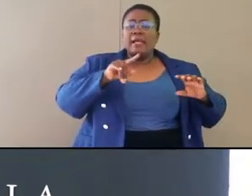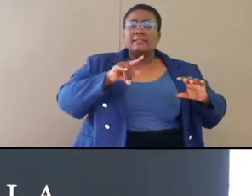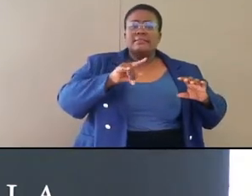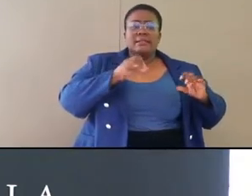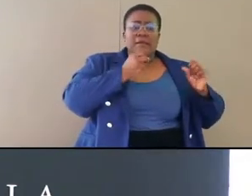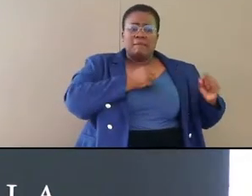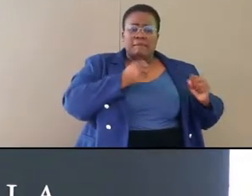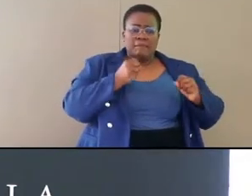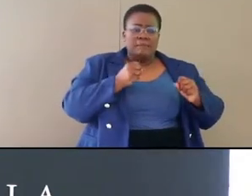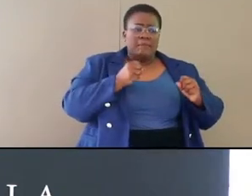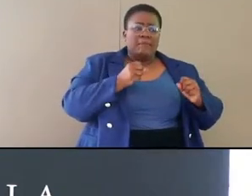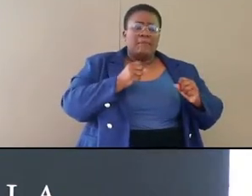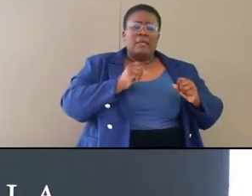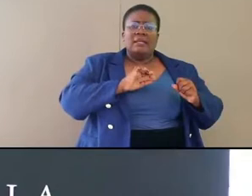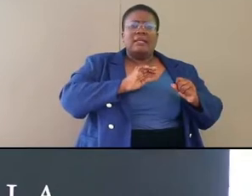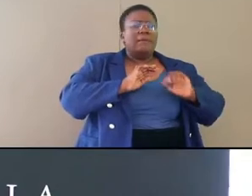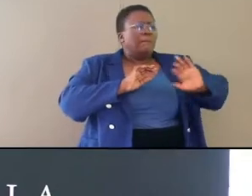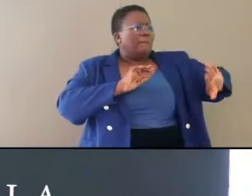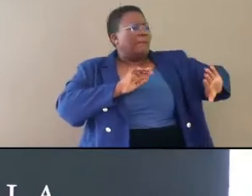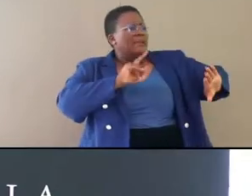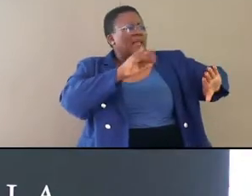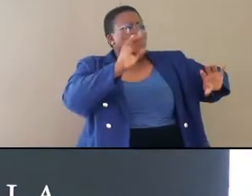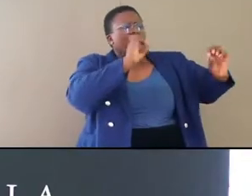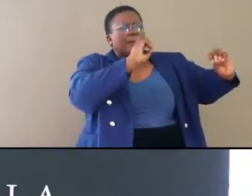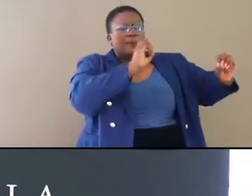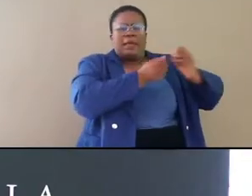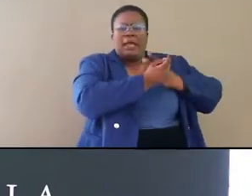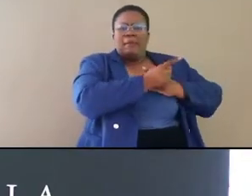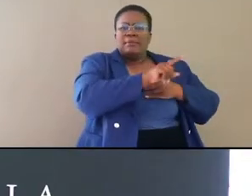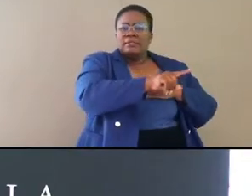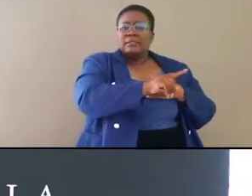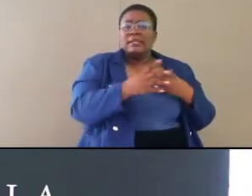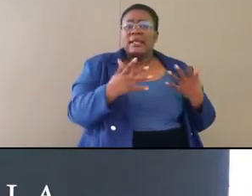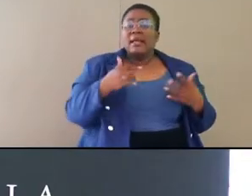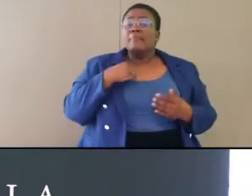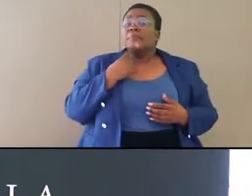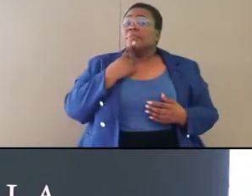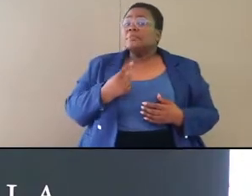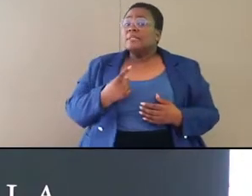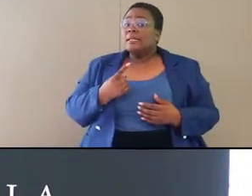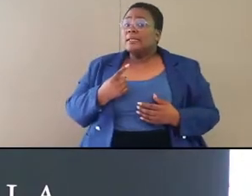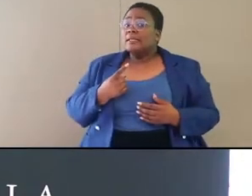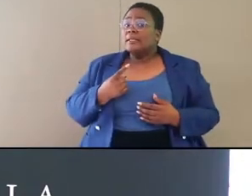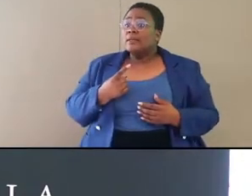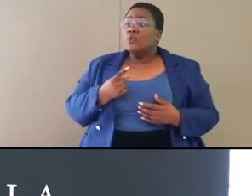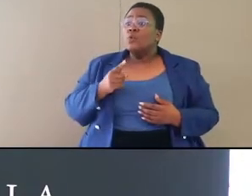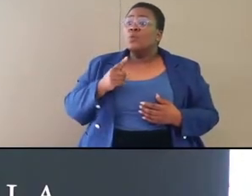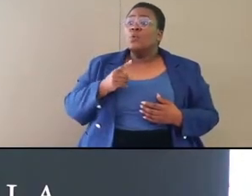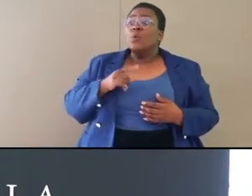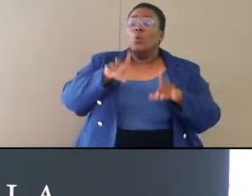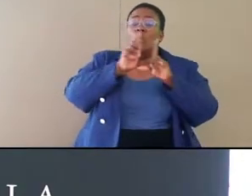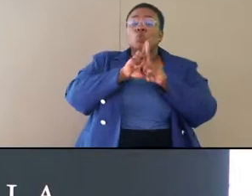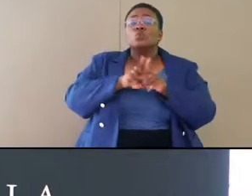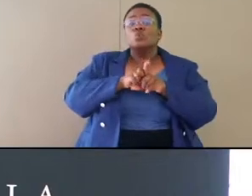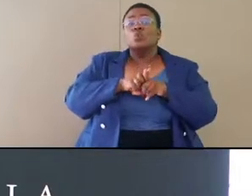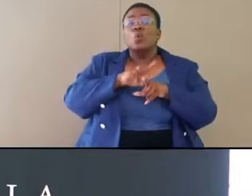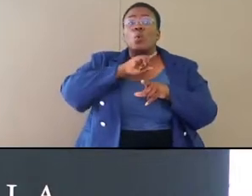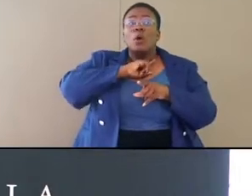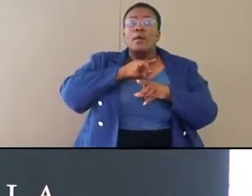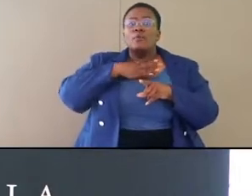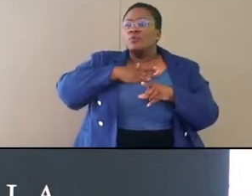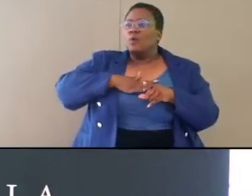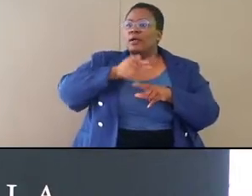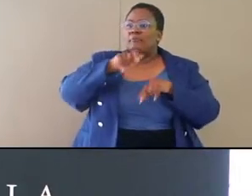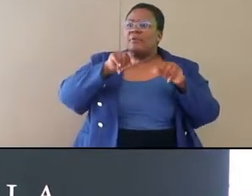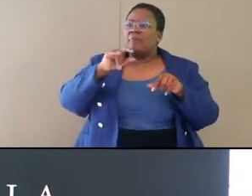us in places where there was nothing that is happening. I am not saying that and we are not referring to that because we don't want people